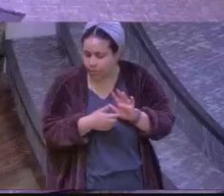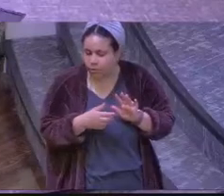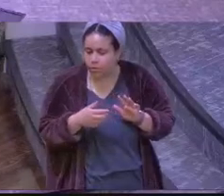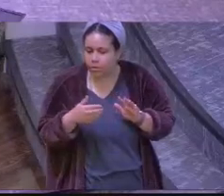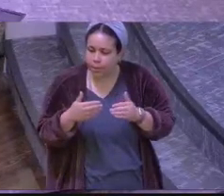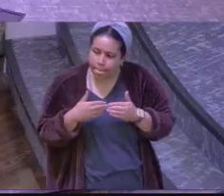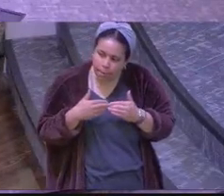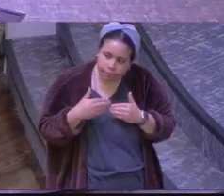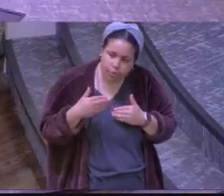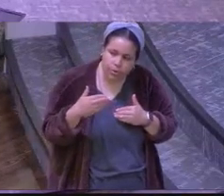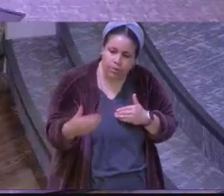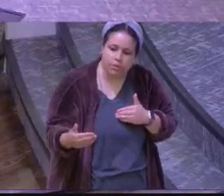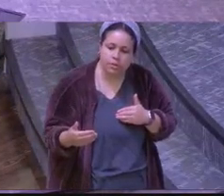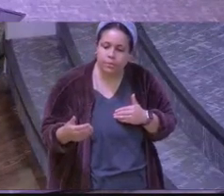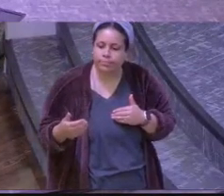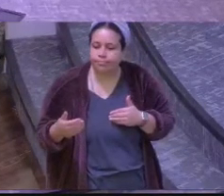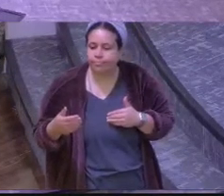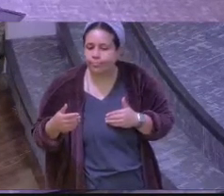the